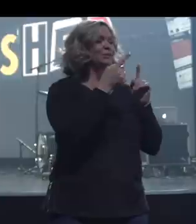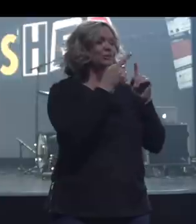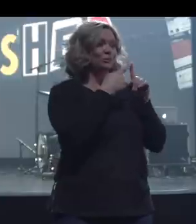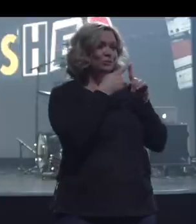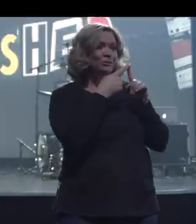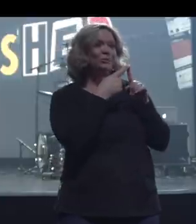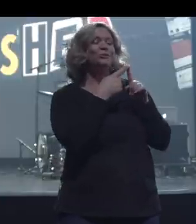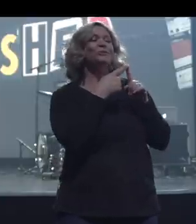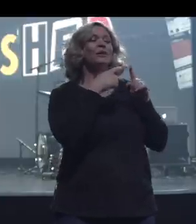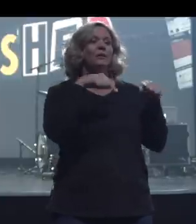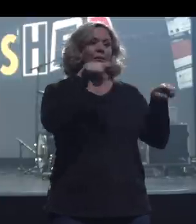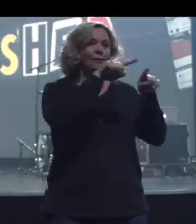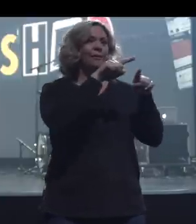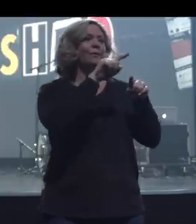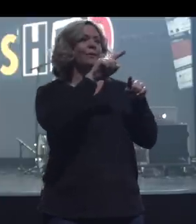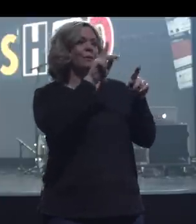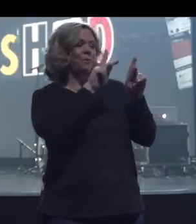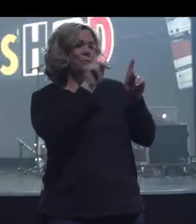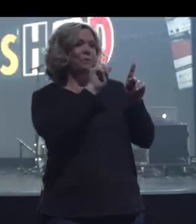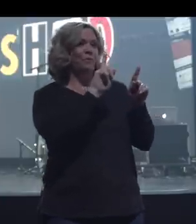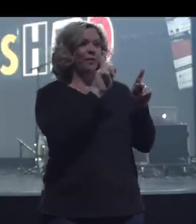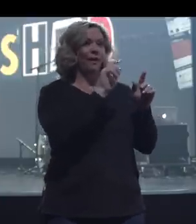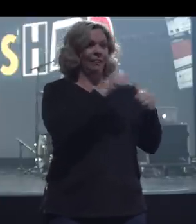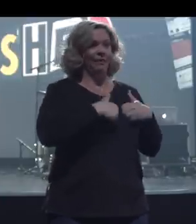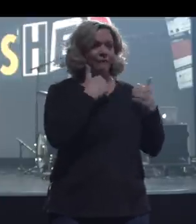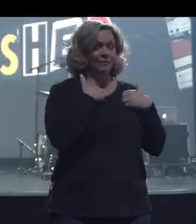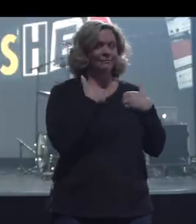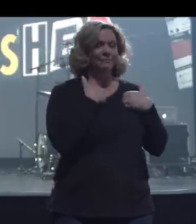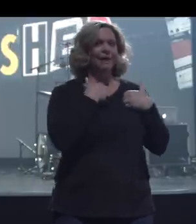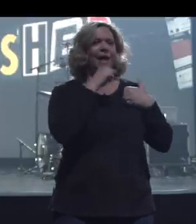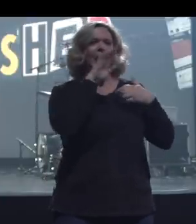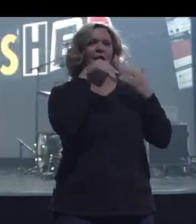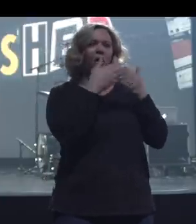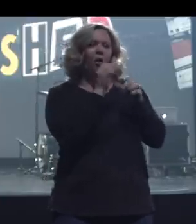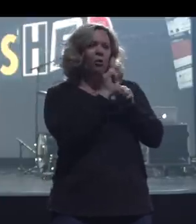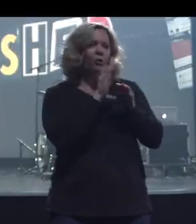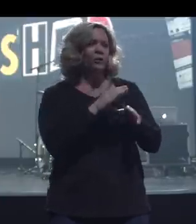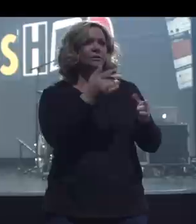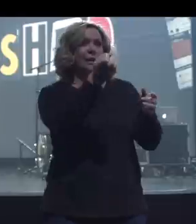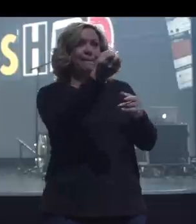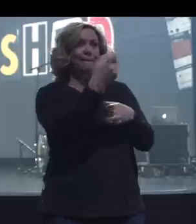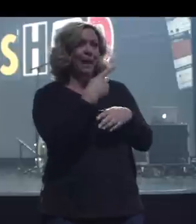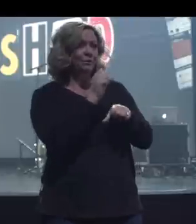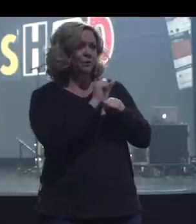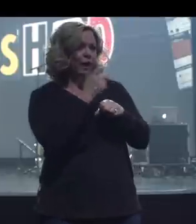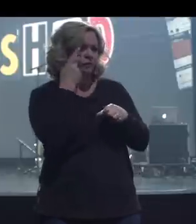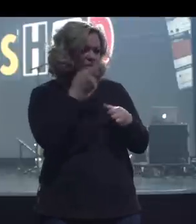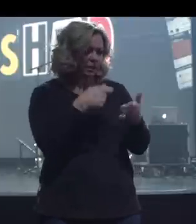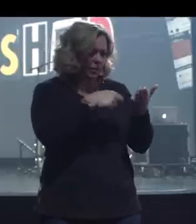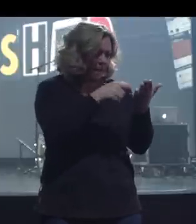where they all lived. And miraculously, in 1 week, all the workers came back to work.